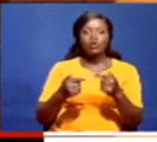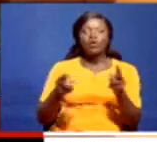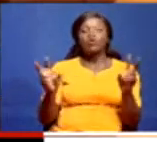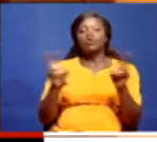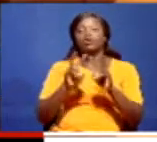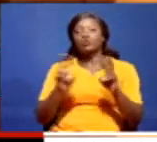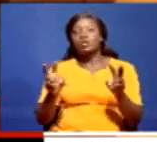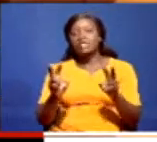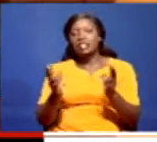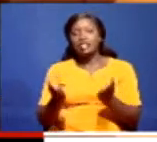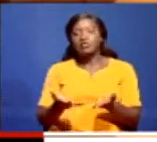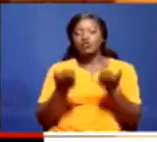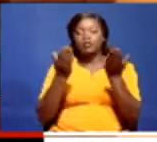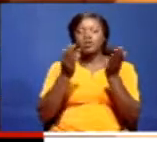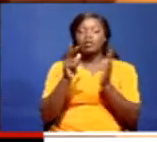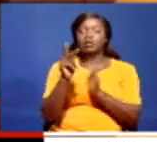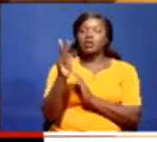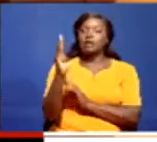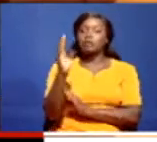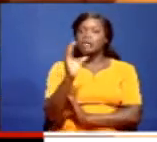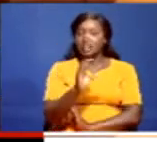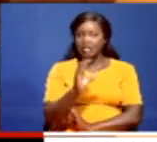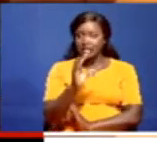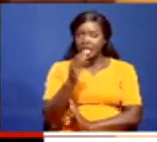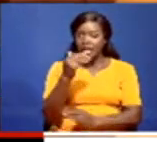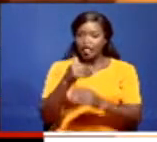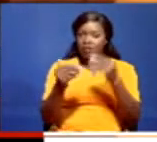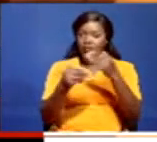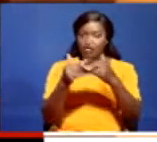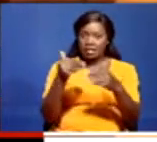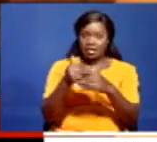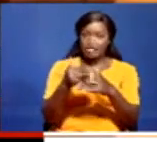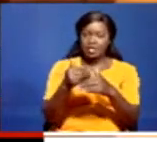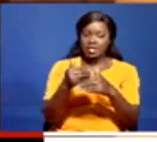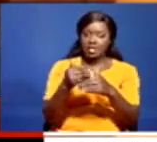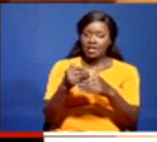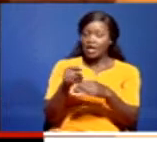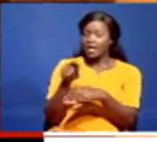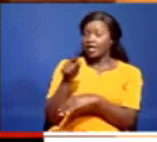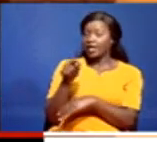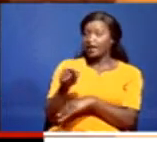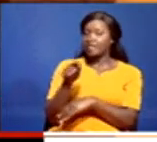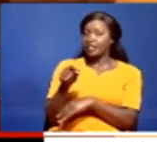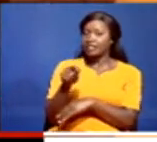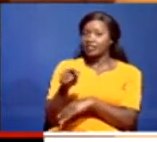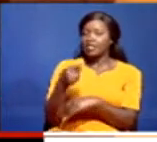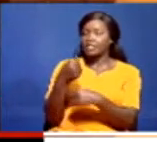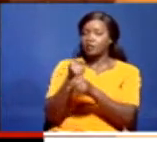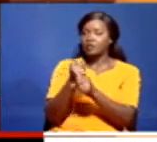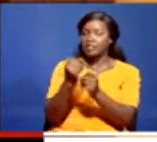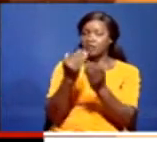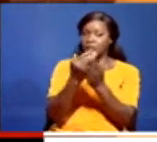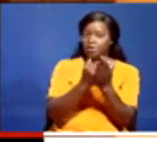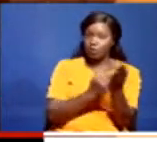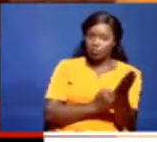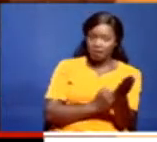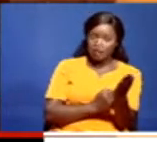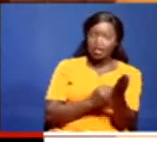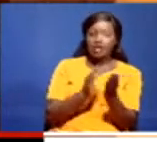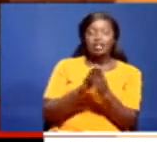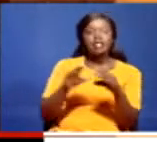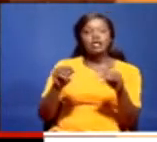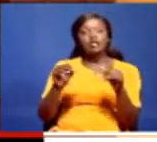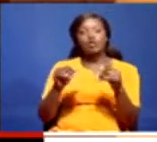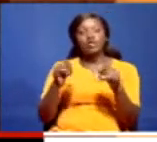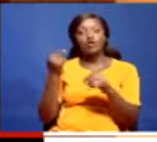upgrade of KBC broadcasting infrastructure. And that has seen improvement in the quality of our